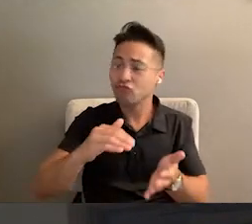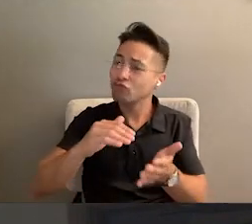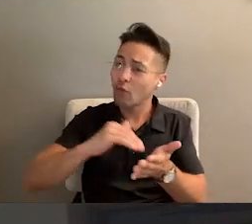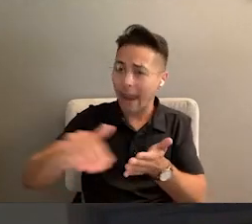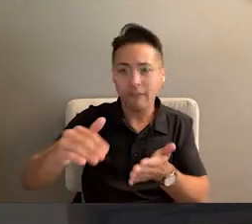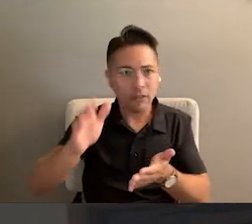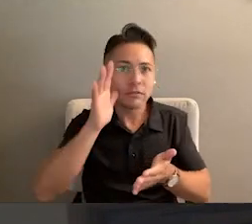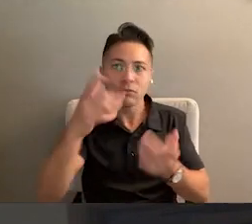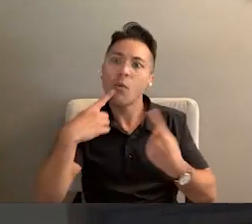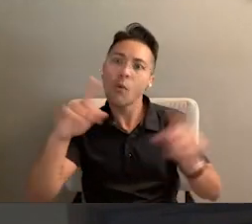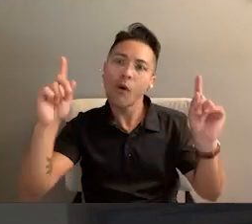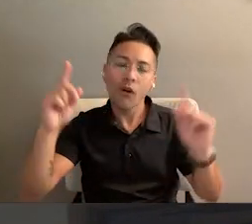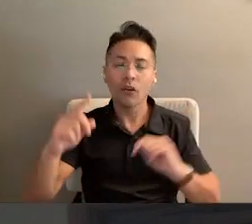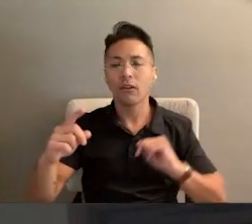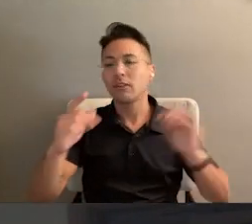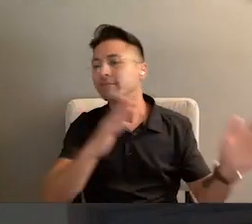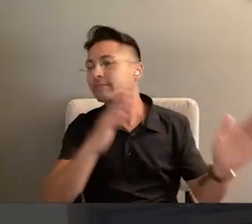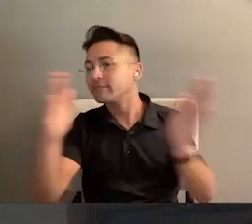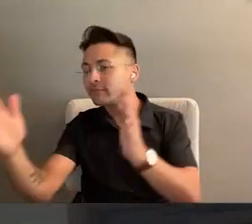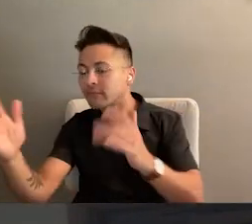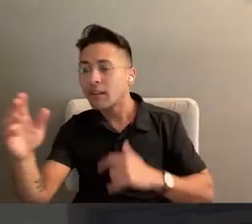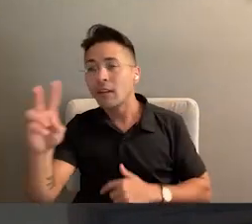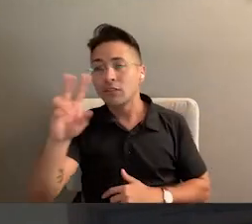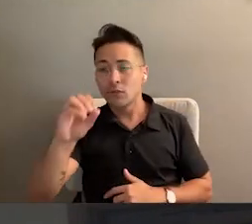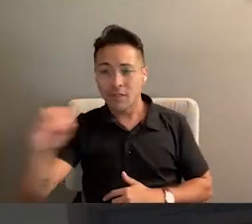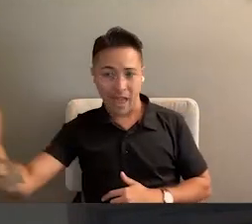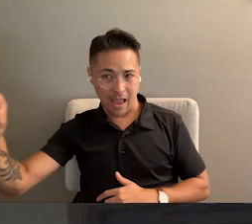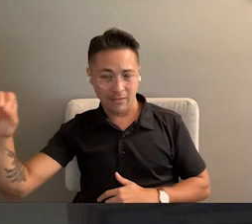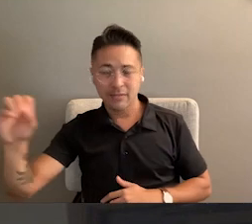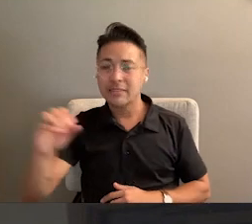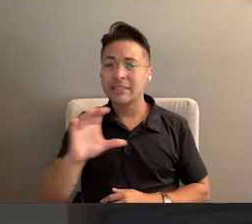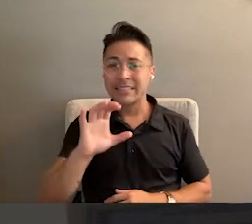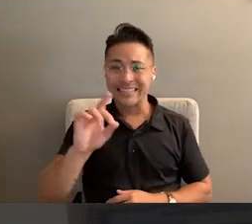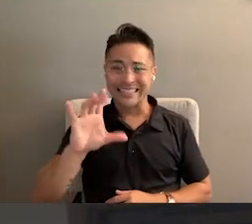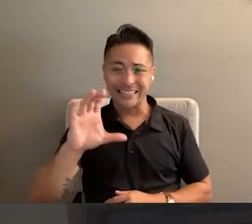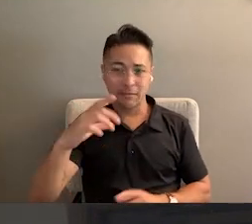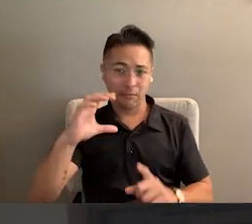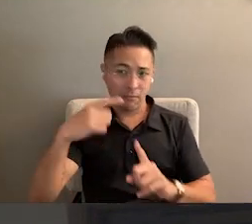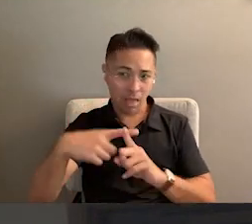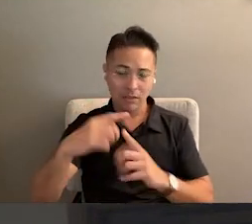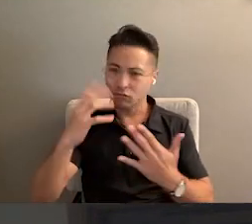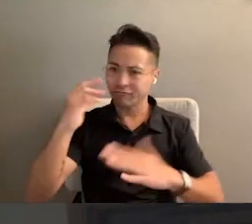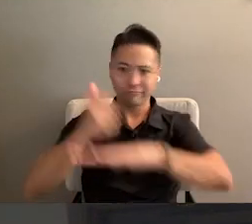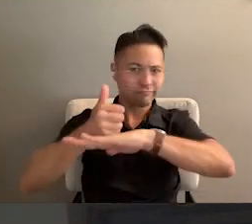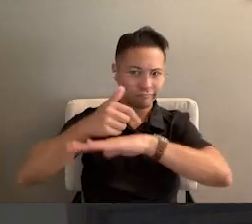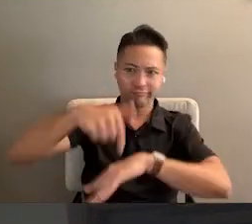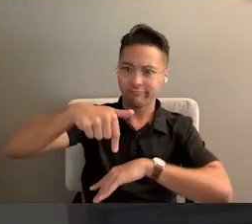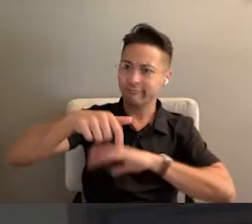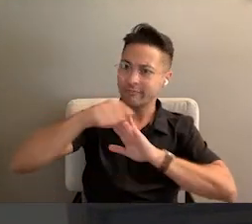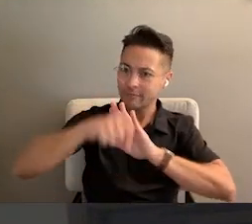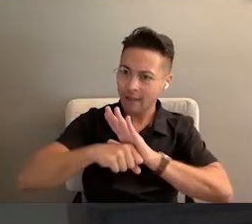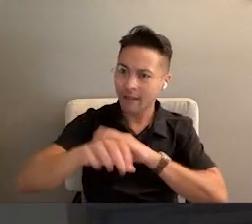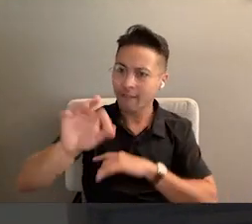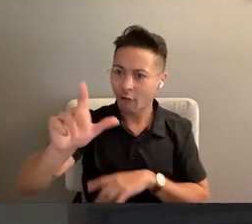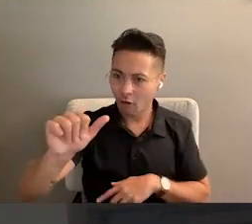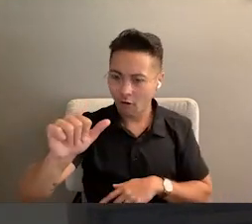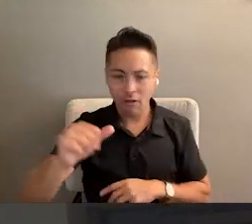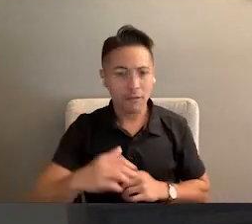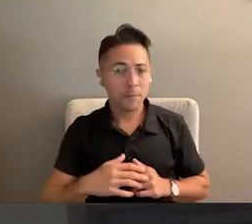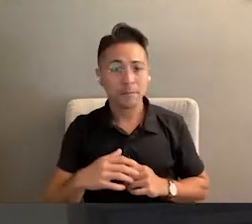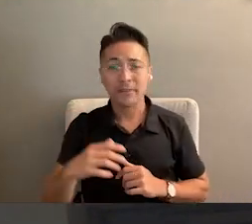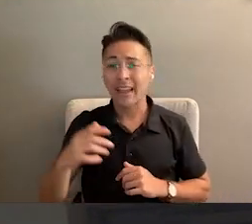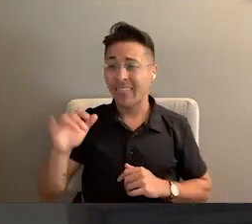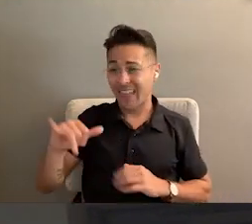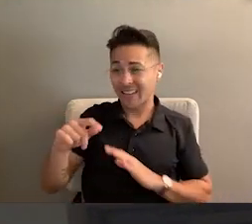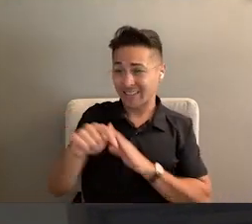proving that self-directed waivers are going to work, right? By 2000, CDC Plus was an implemented